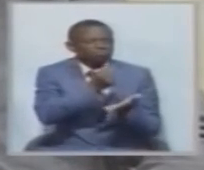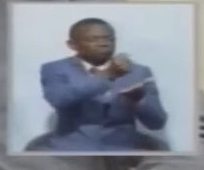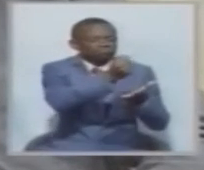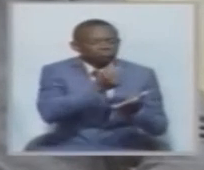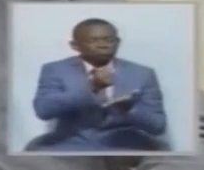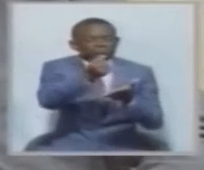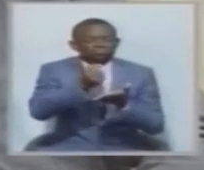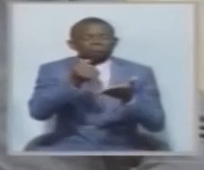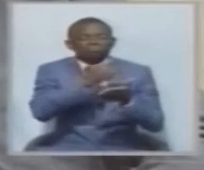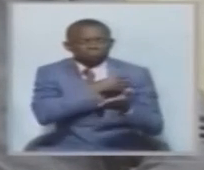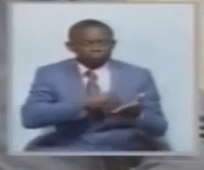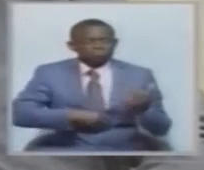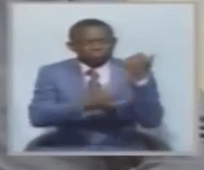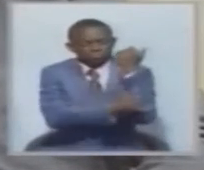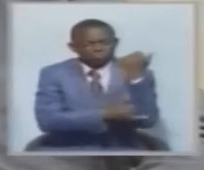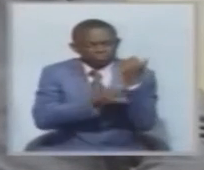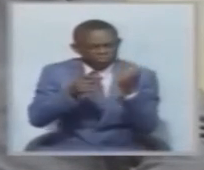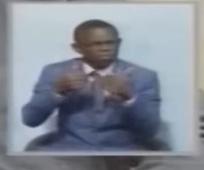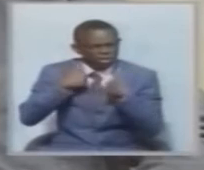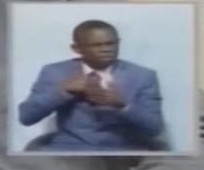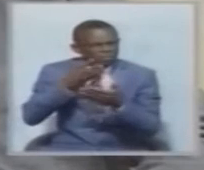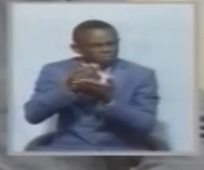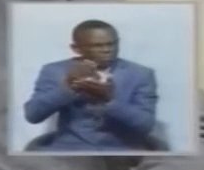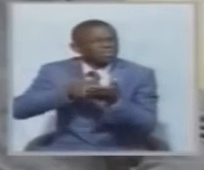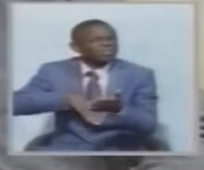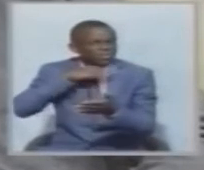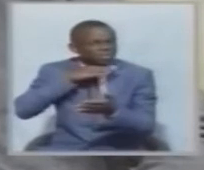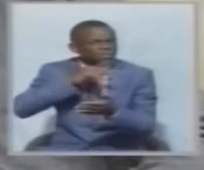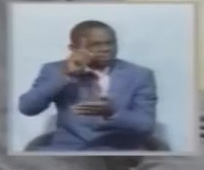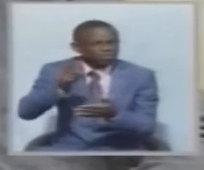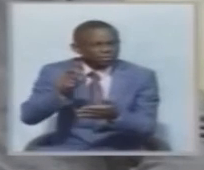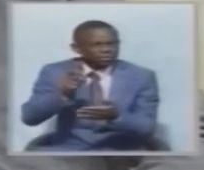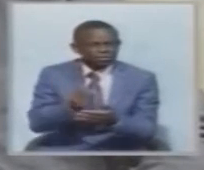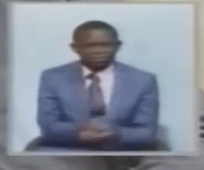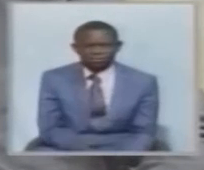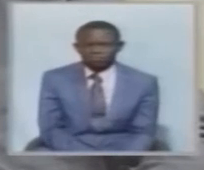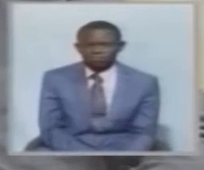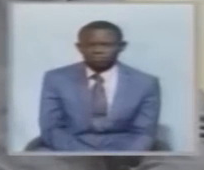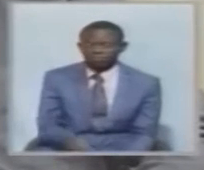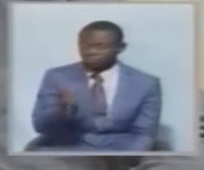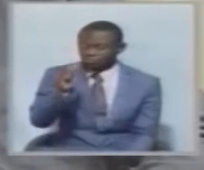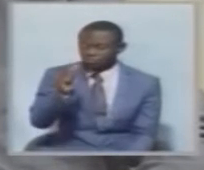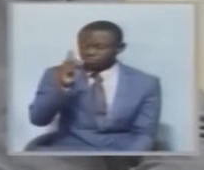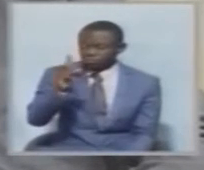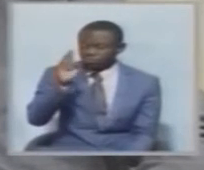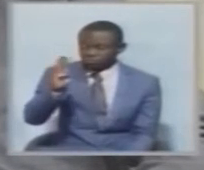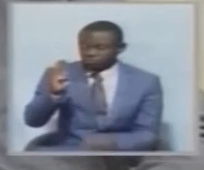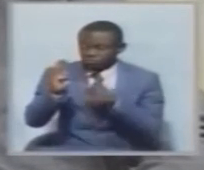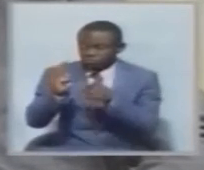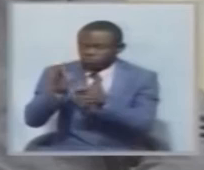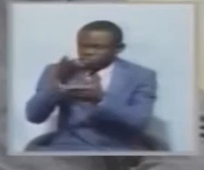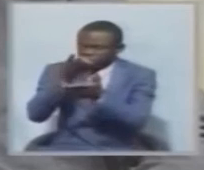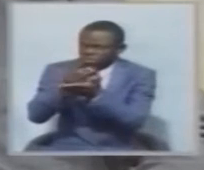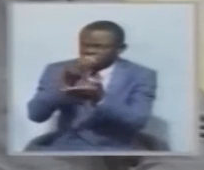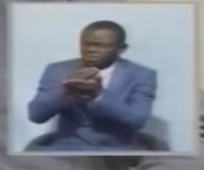does not have you know, a limitless amount of money they have, yes,